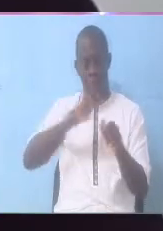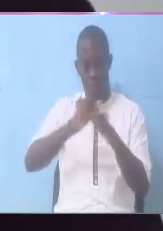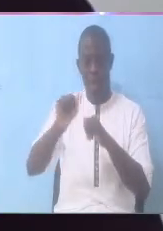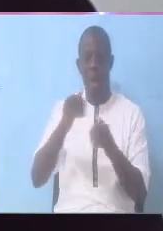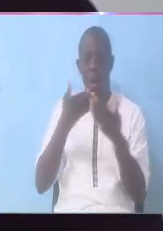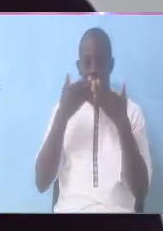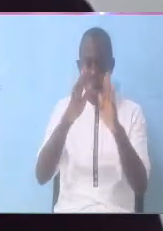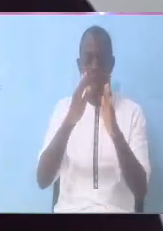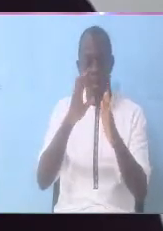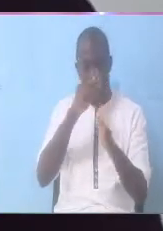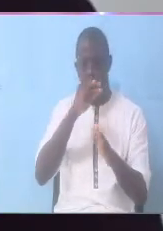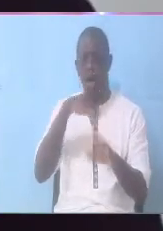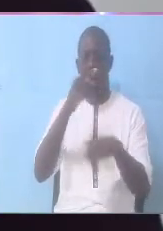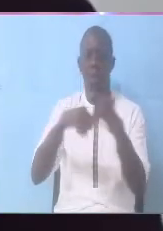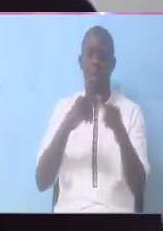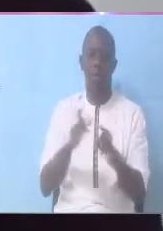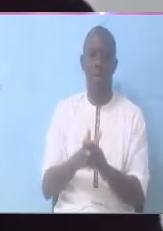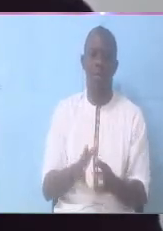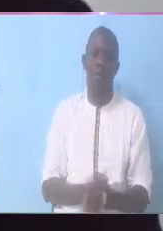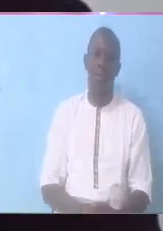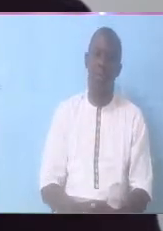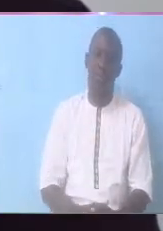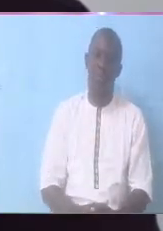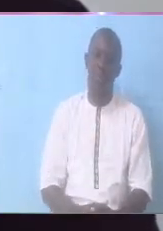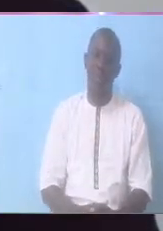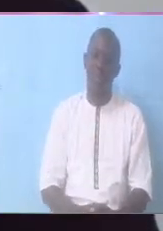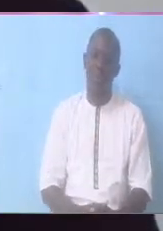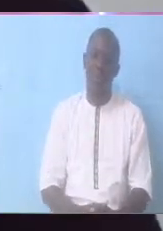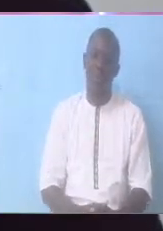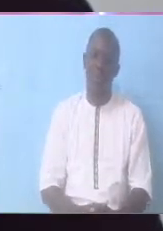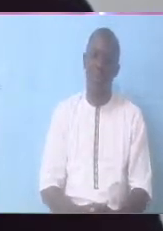fonte wonyala ko Musa Jammeh sa a fenyona the State House.